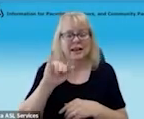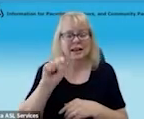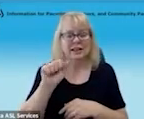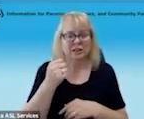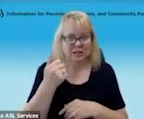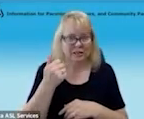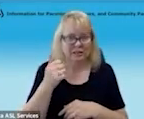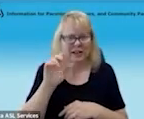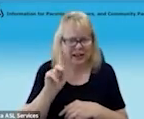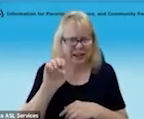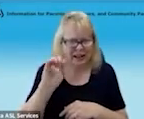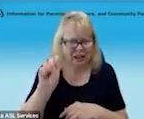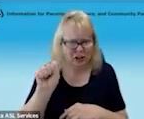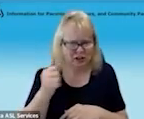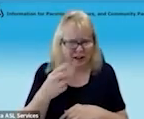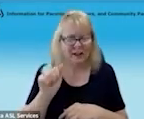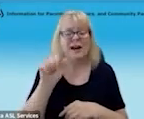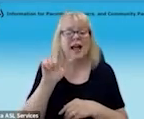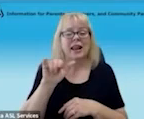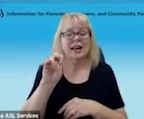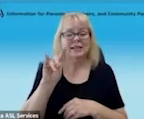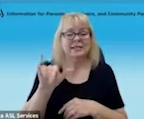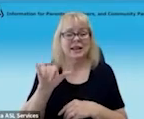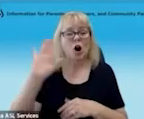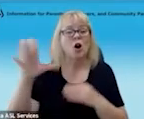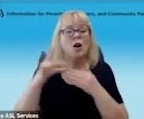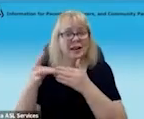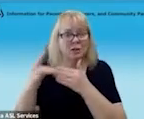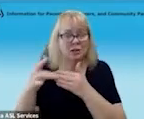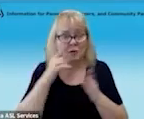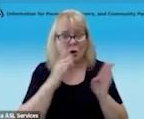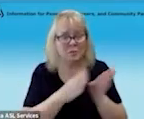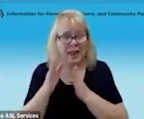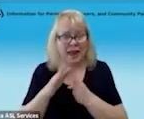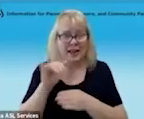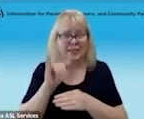webinar and making sure today would be a reality.